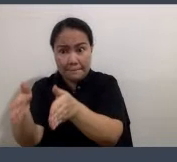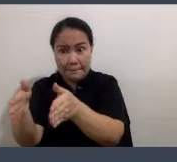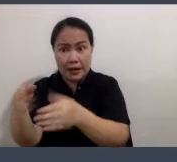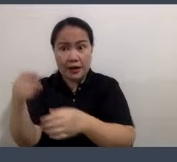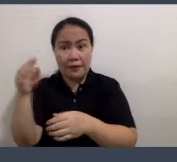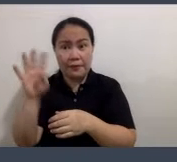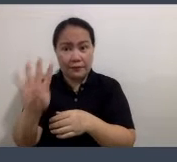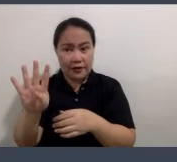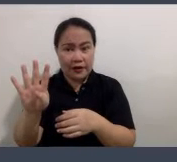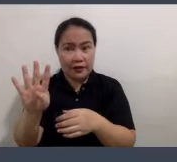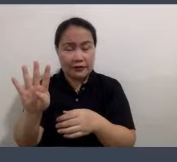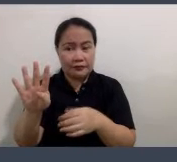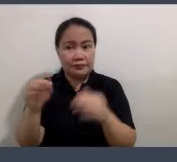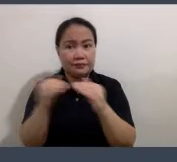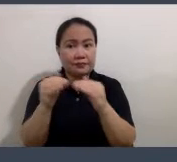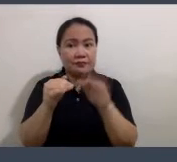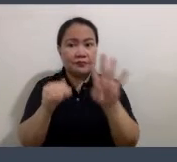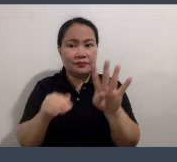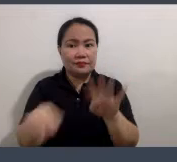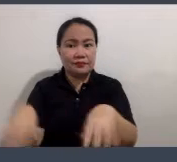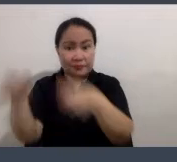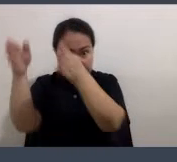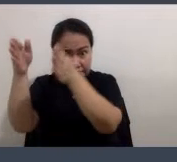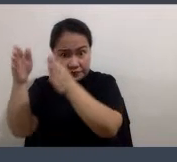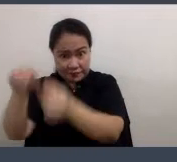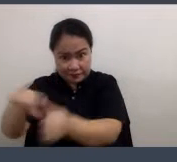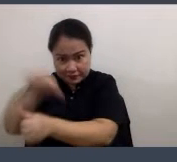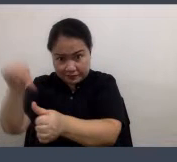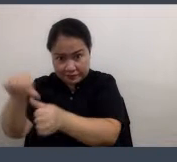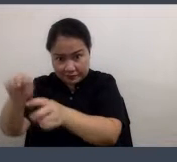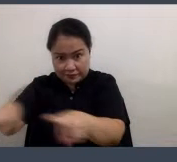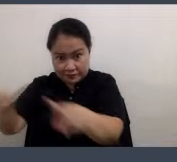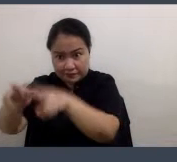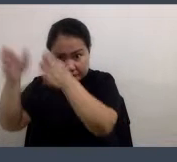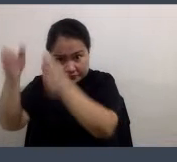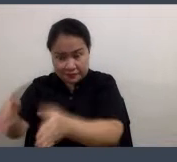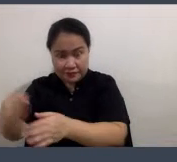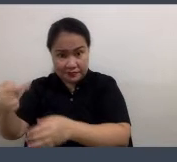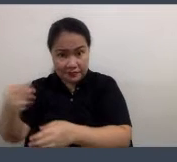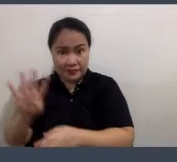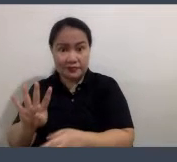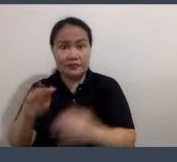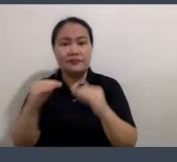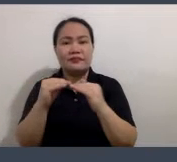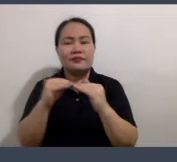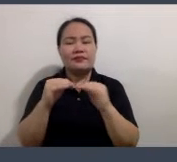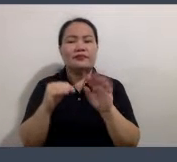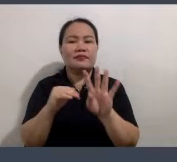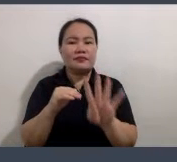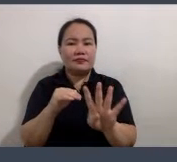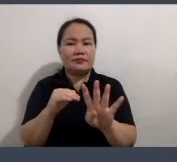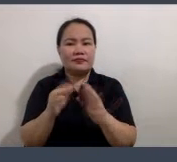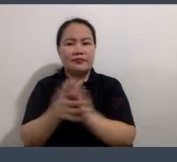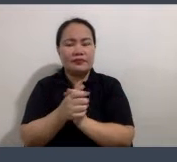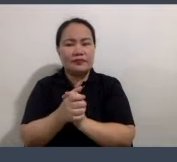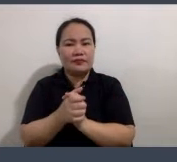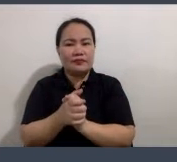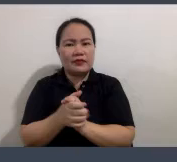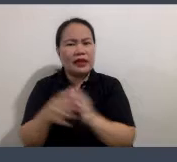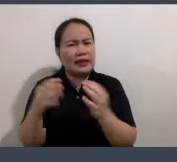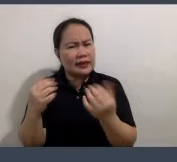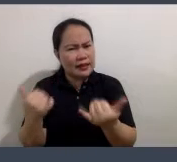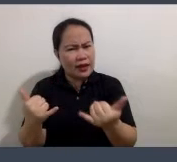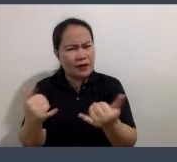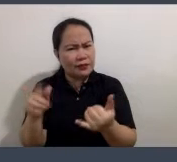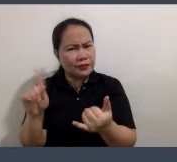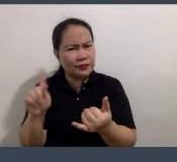to 4, and the absolute value of negative 4 is also equal to 4. Now, anong